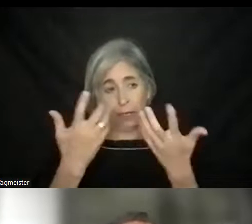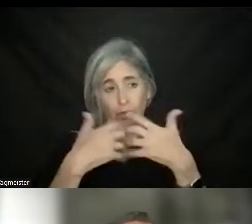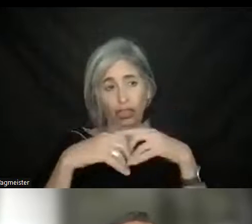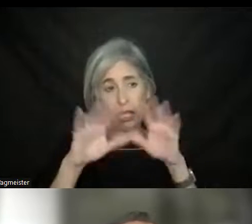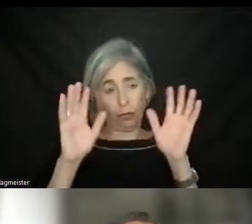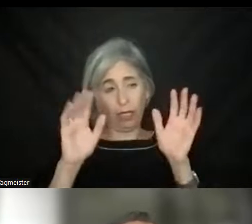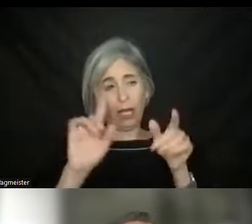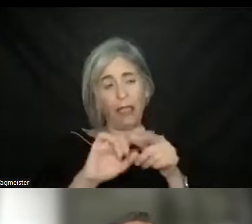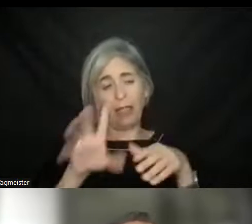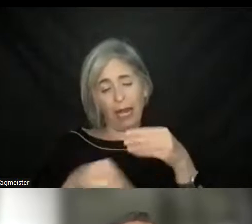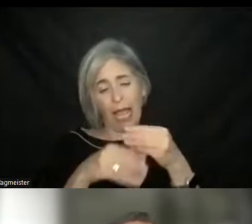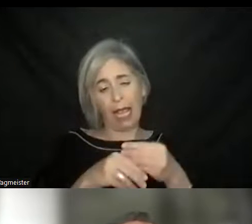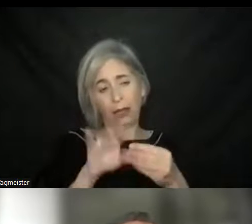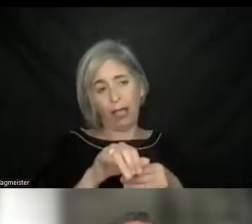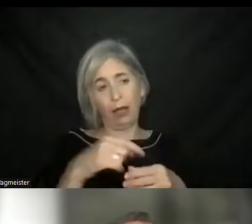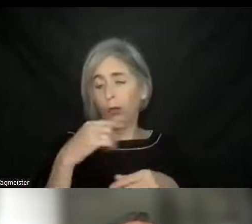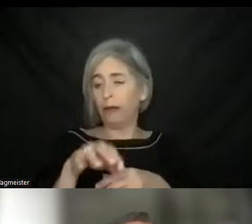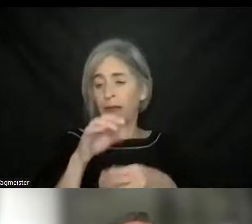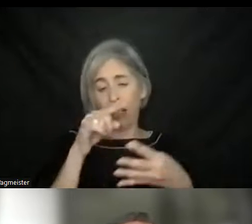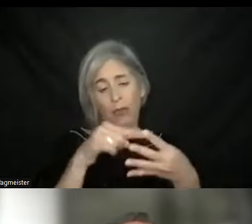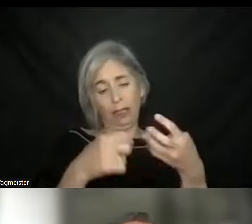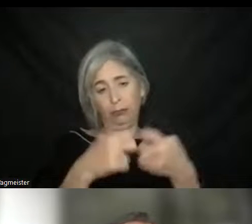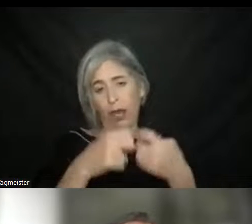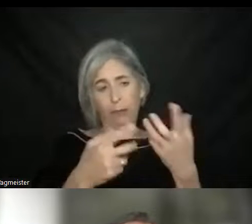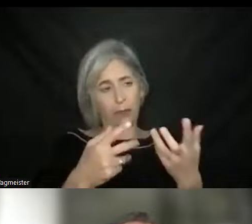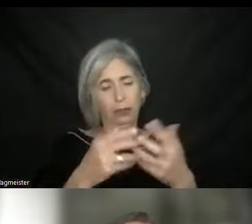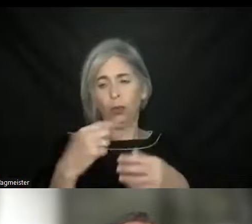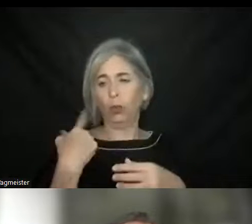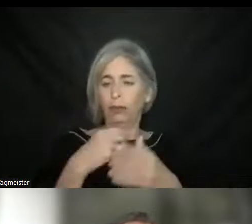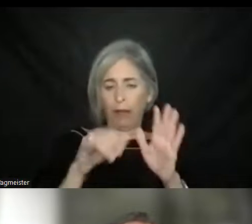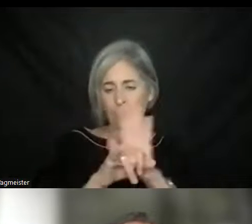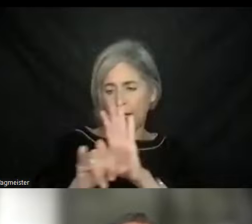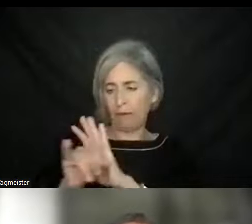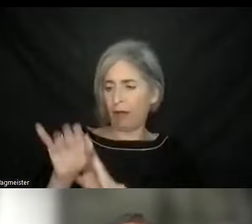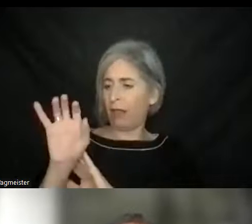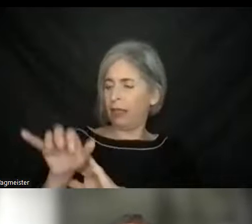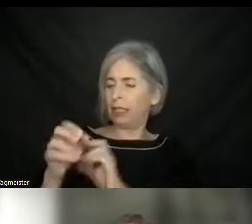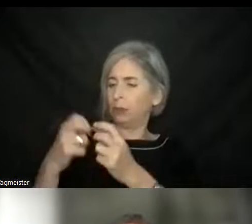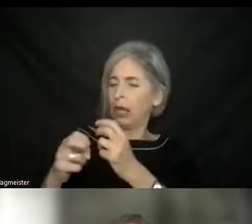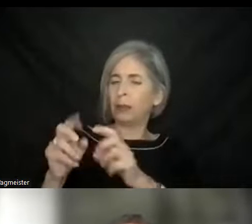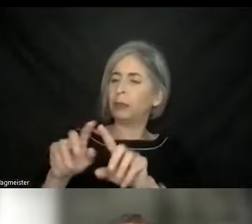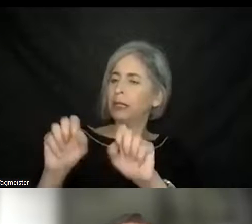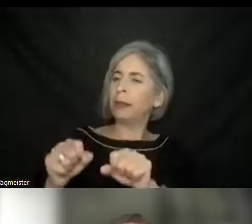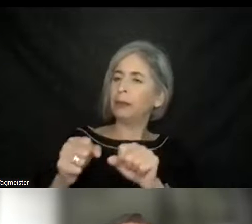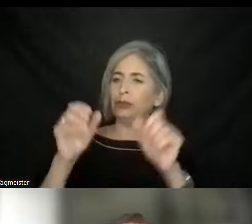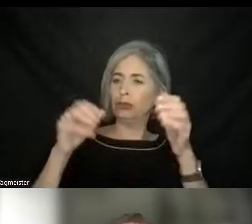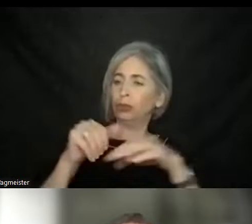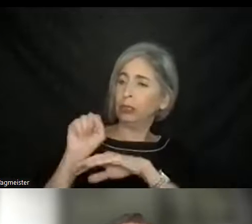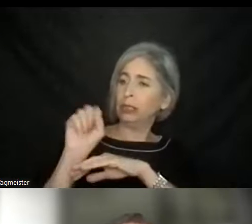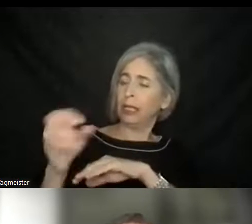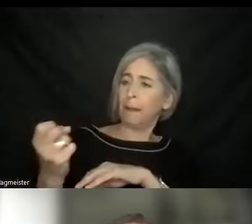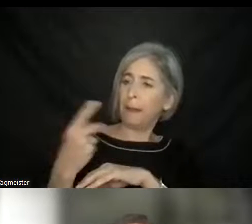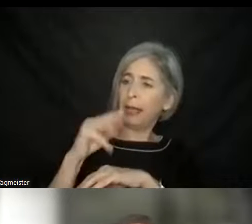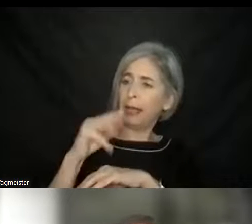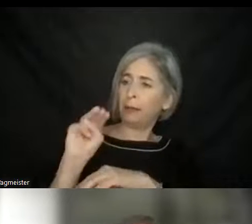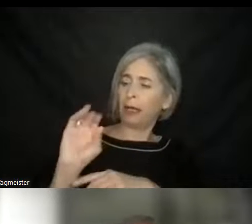then to build on that and say, well, we found these issues and these are some problems that we've identified. Even just to be able to take that and send it back to Microsoft